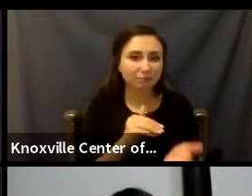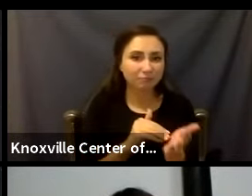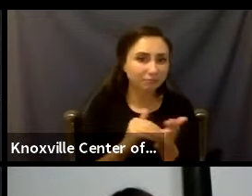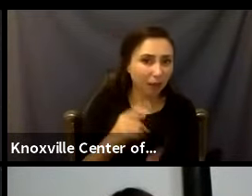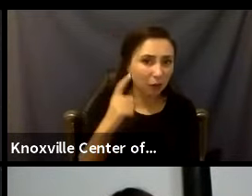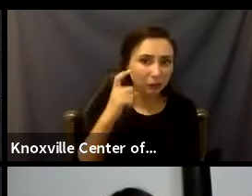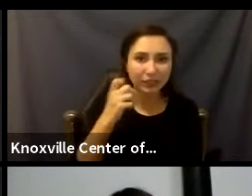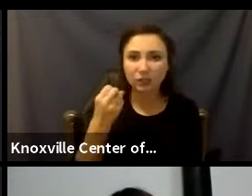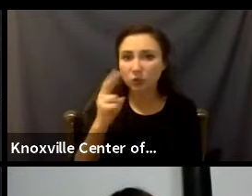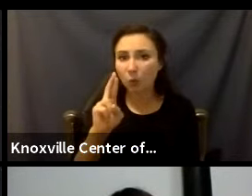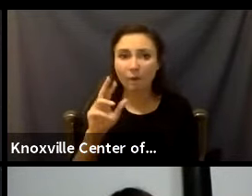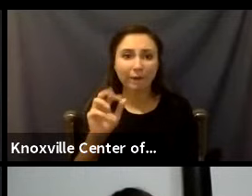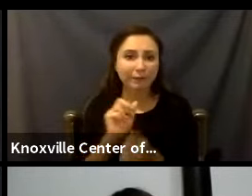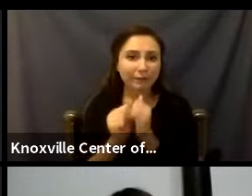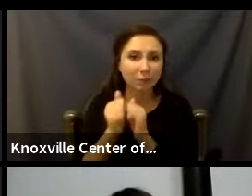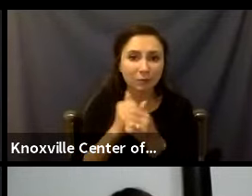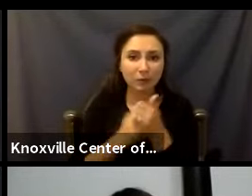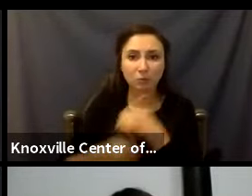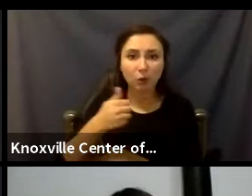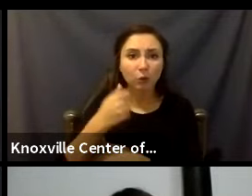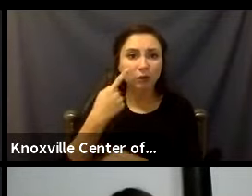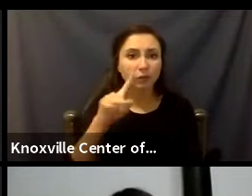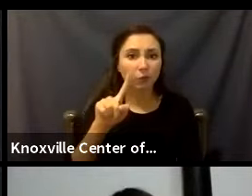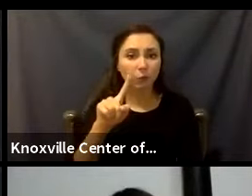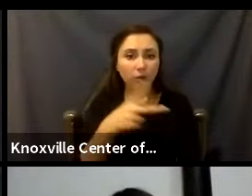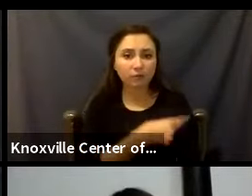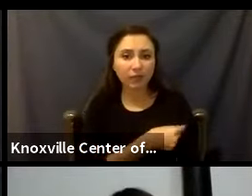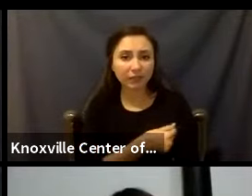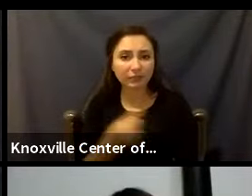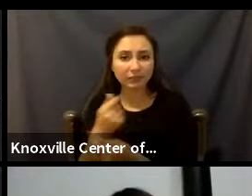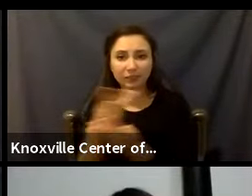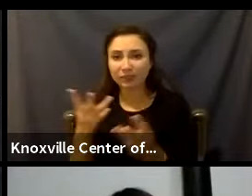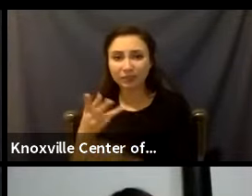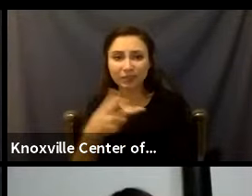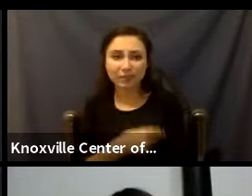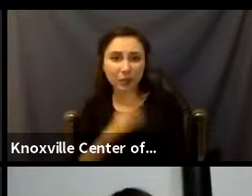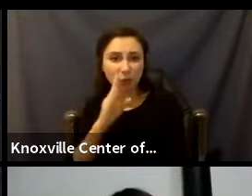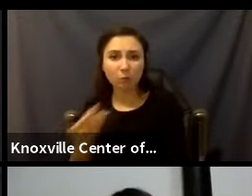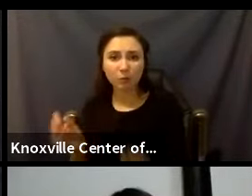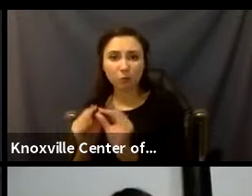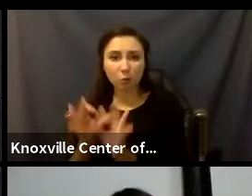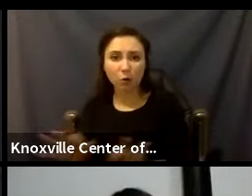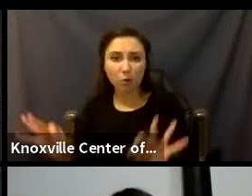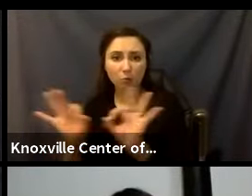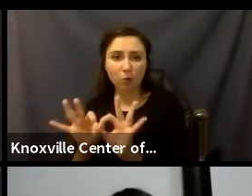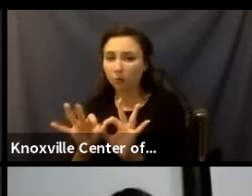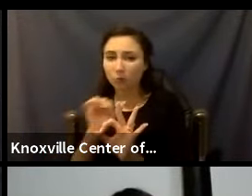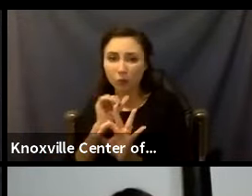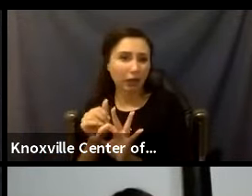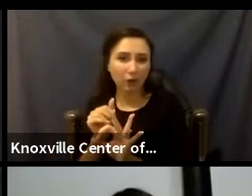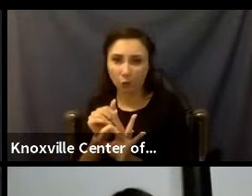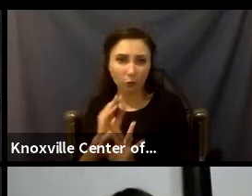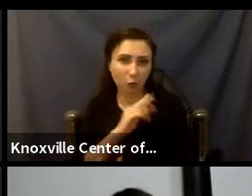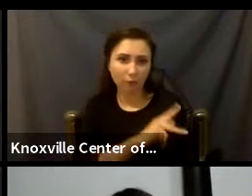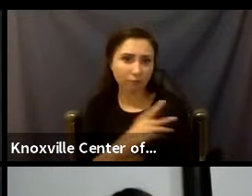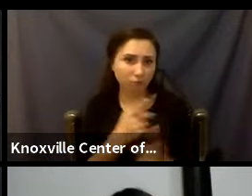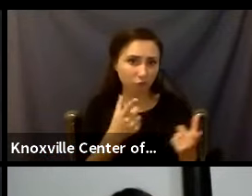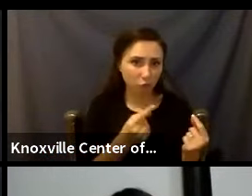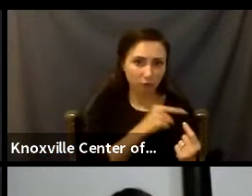it's just that the competing priority of vaccine distribution, the vaccine will be so much more important that we just won't get back to where we